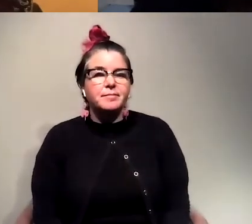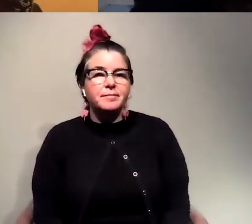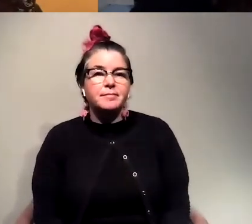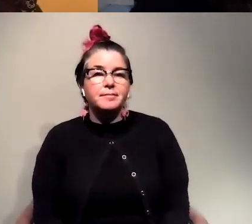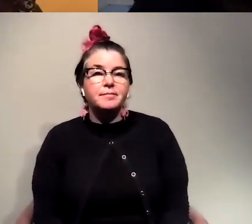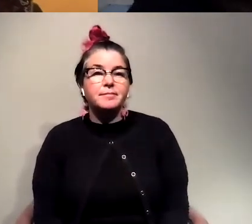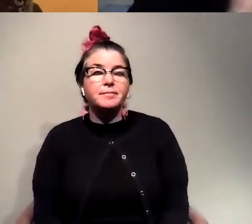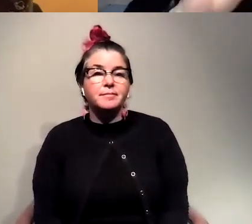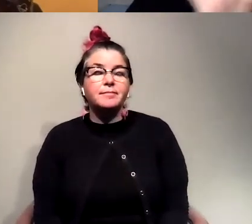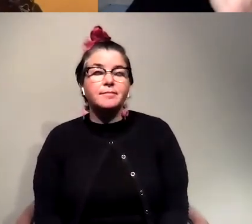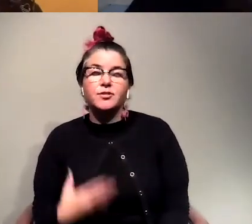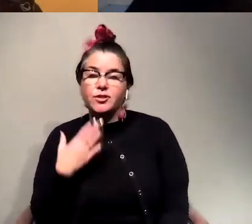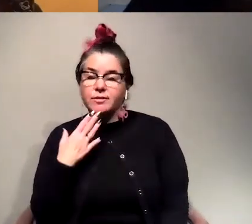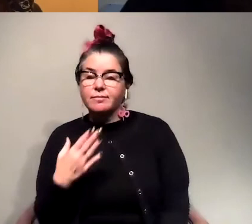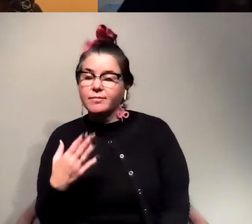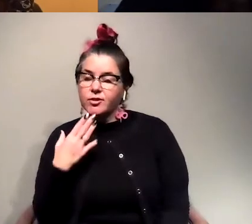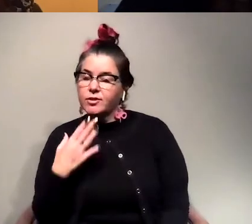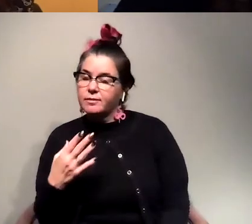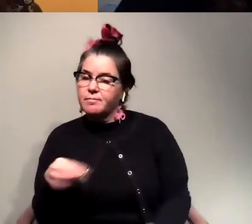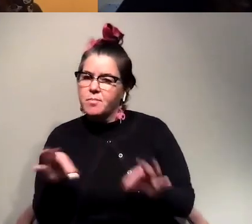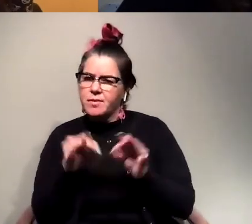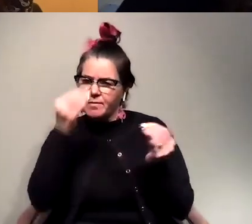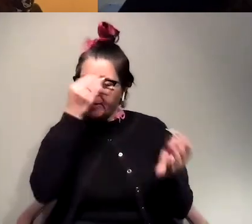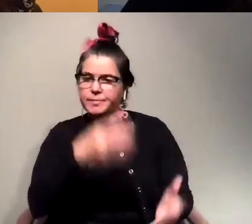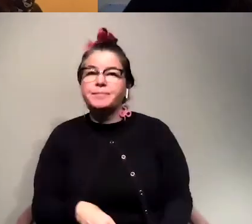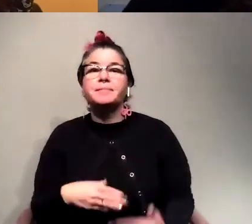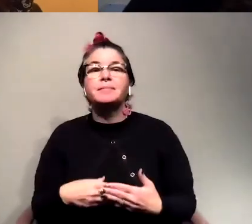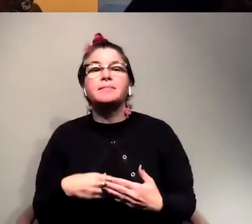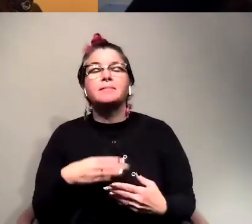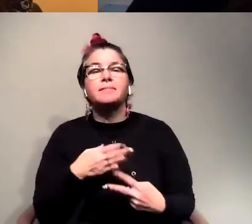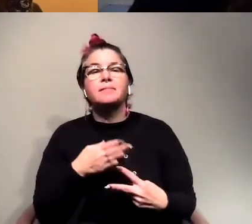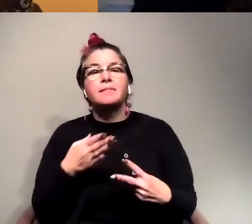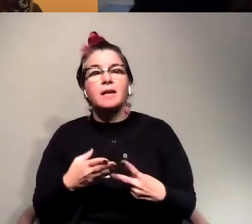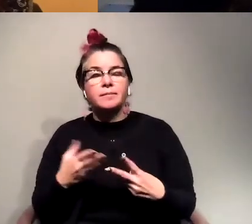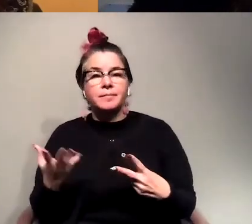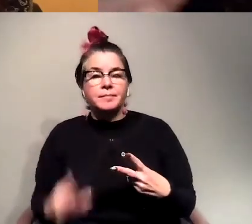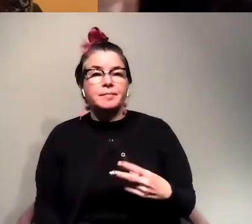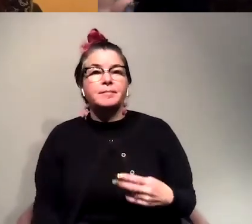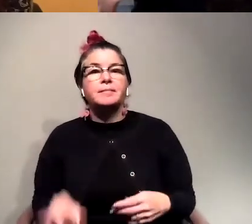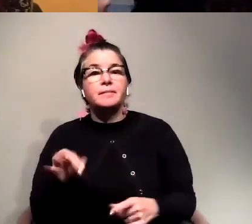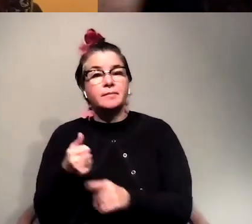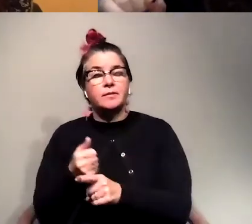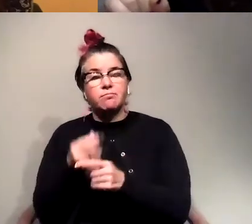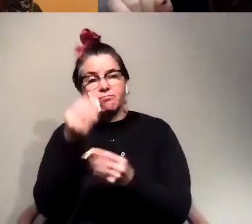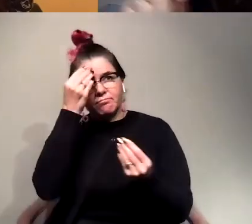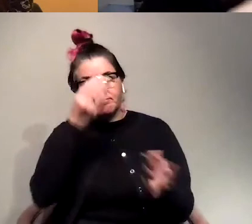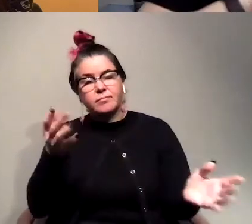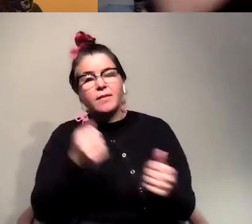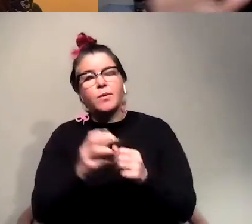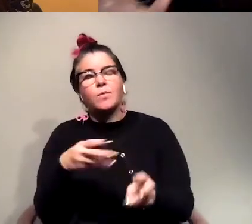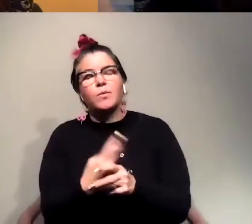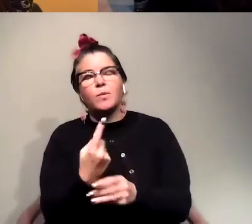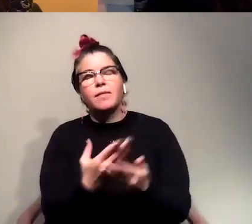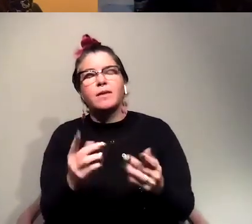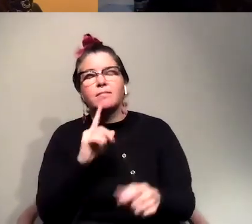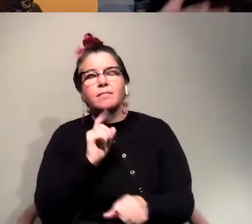Yeah, good. That's a solid thing for us all to know. The next question is, if you could tell everybody in the world one thing about